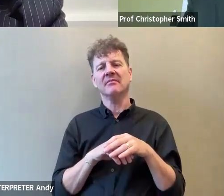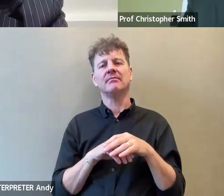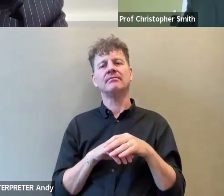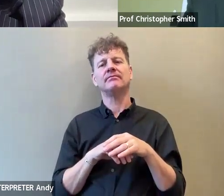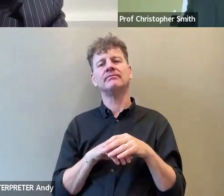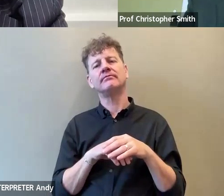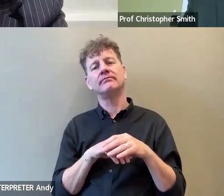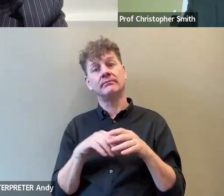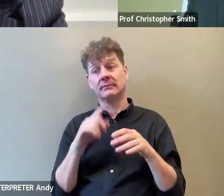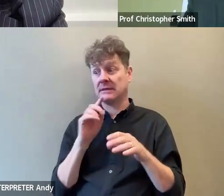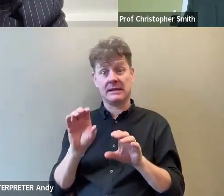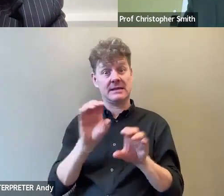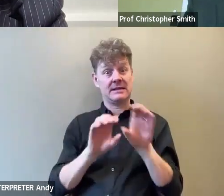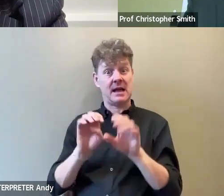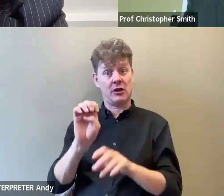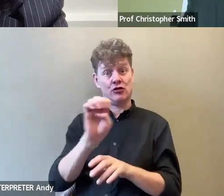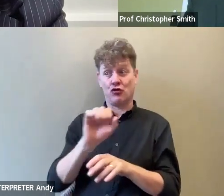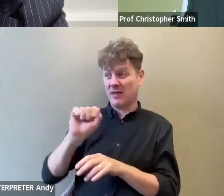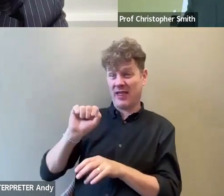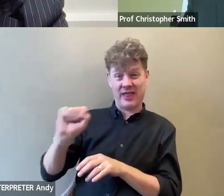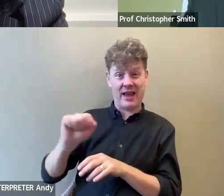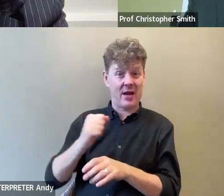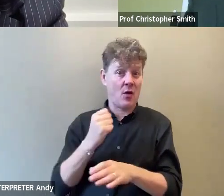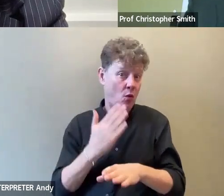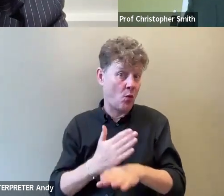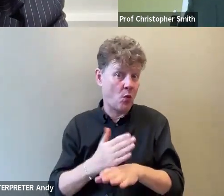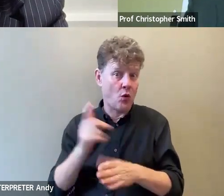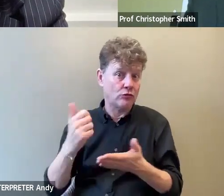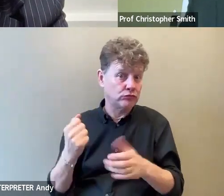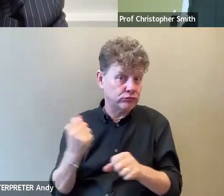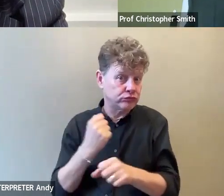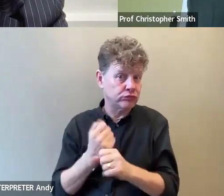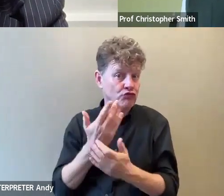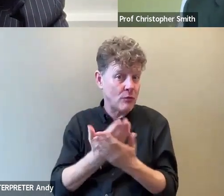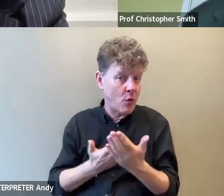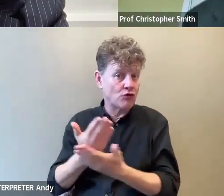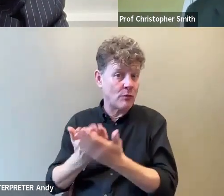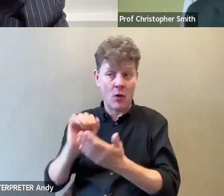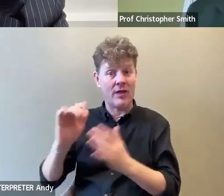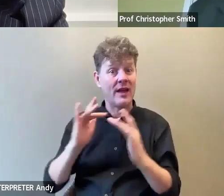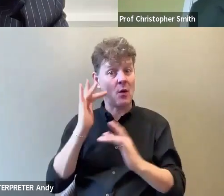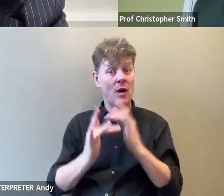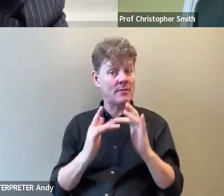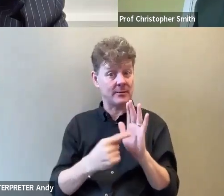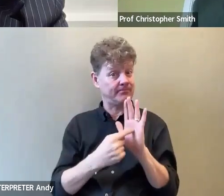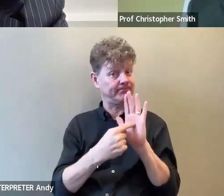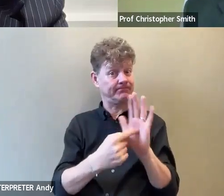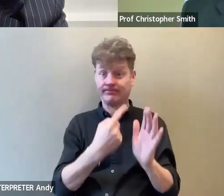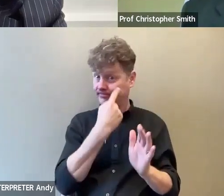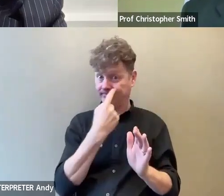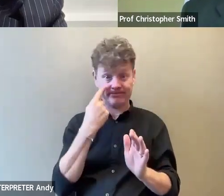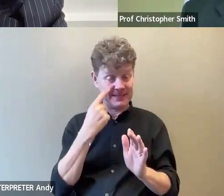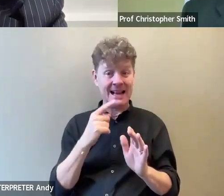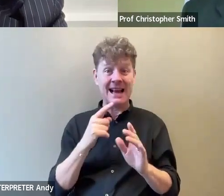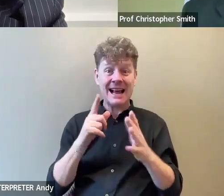through the Science Europe work, reports that are produced on their website, which show that EDI improves